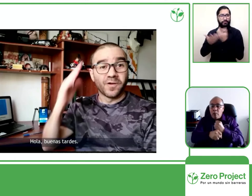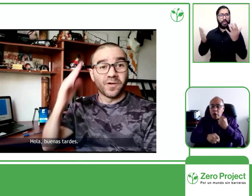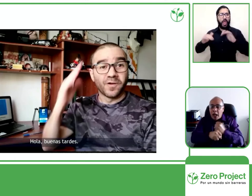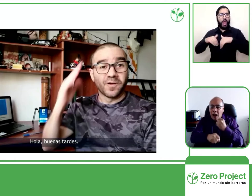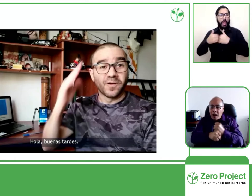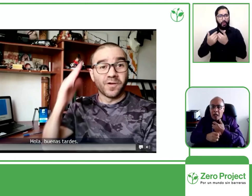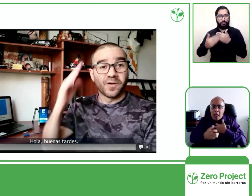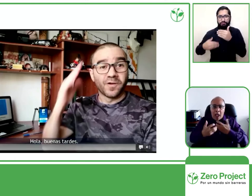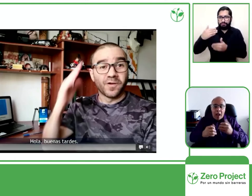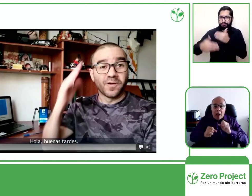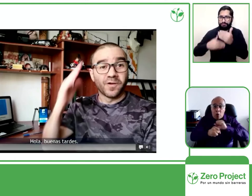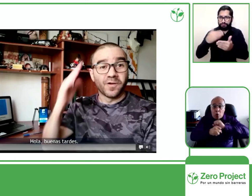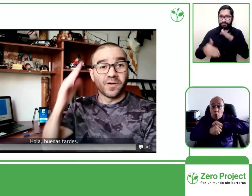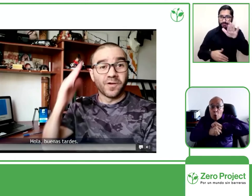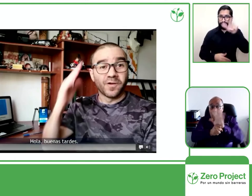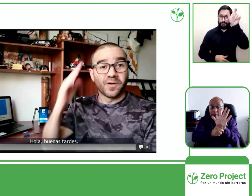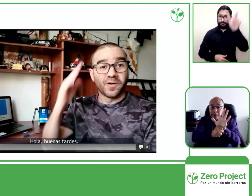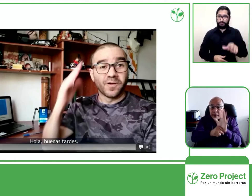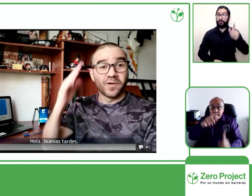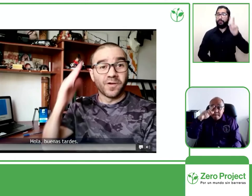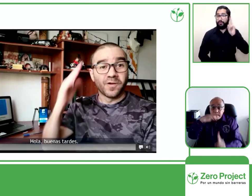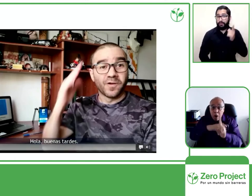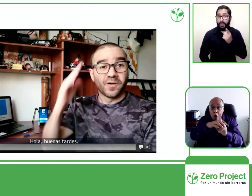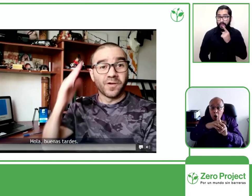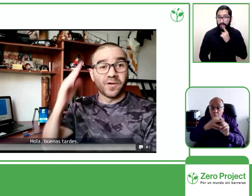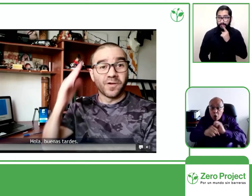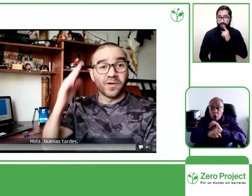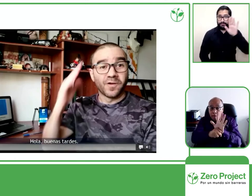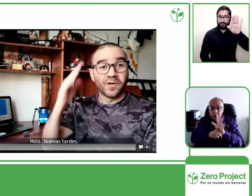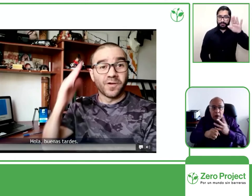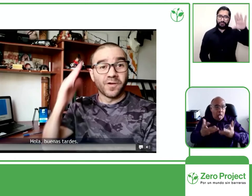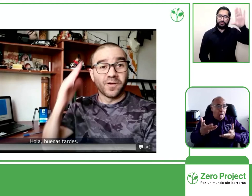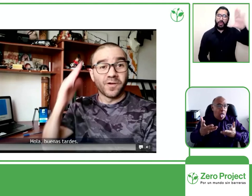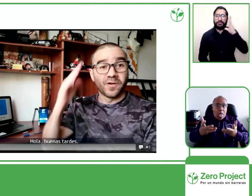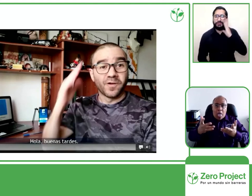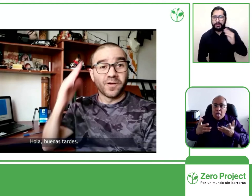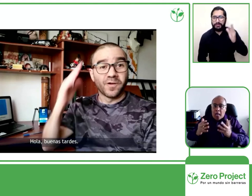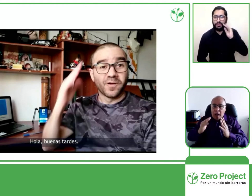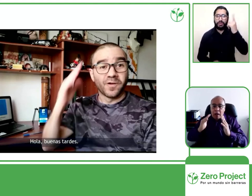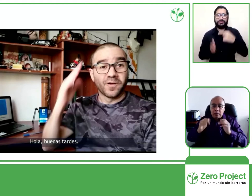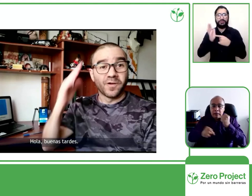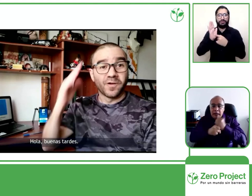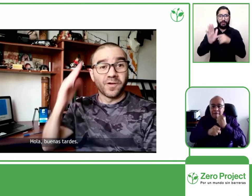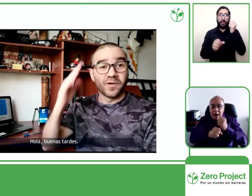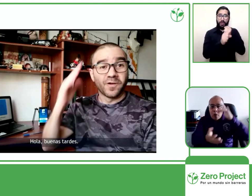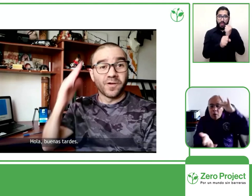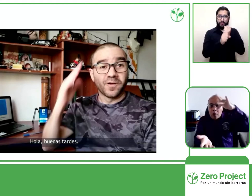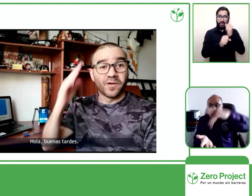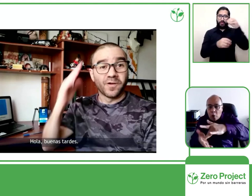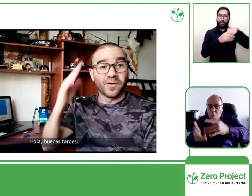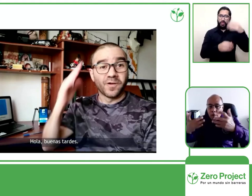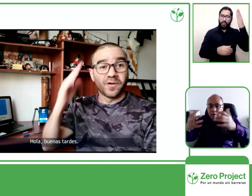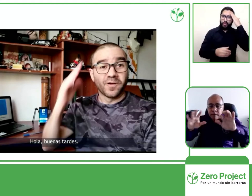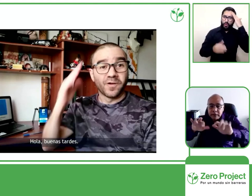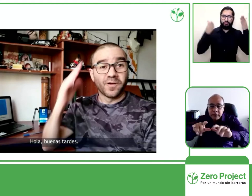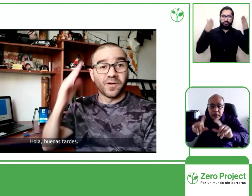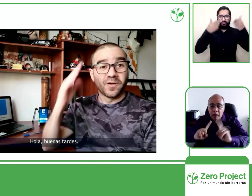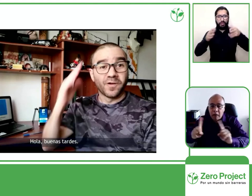how it works also for a deaf person in a working environment. We know